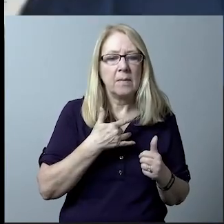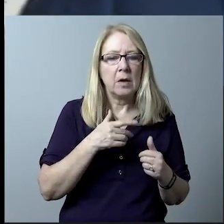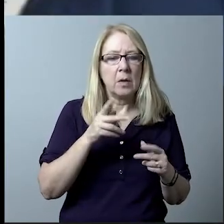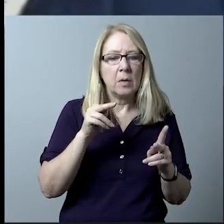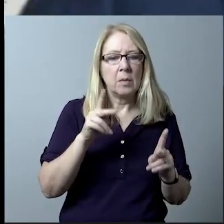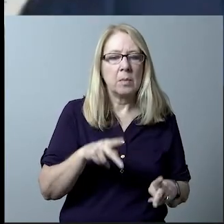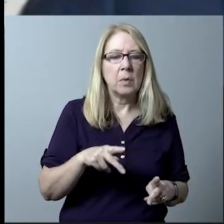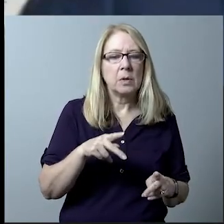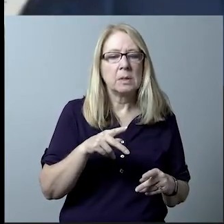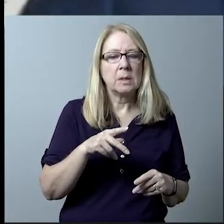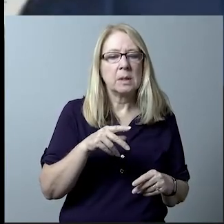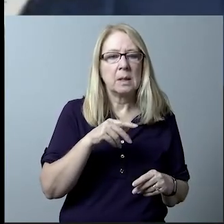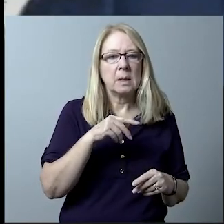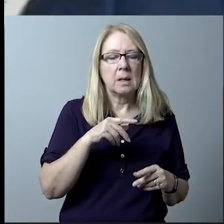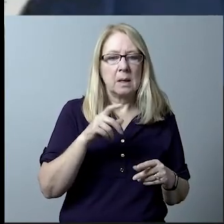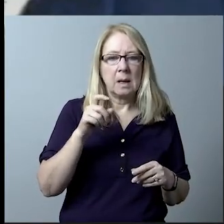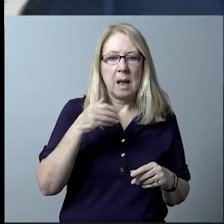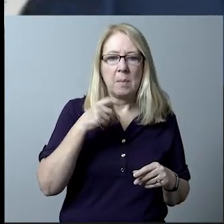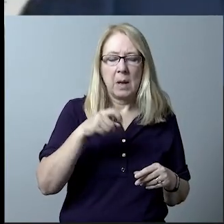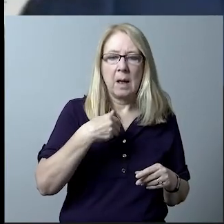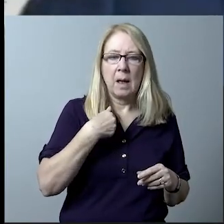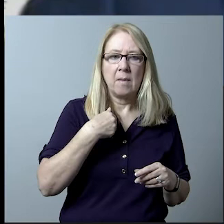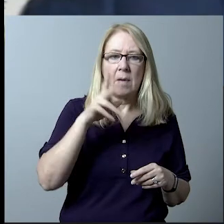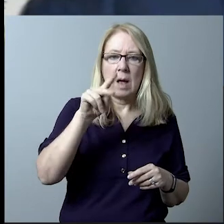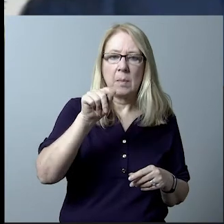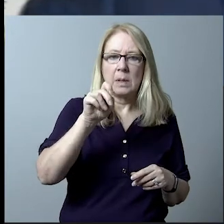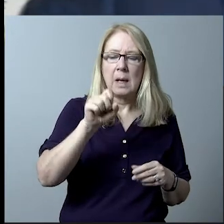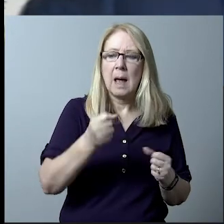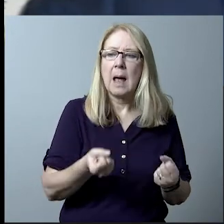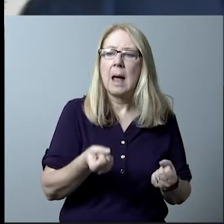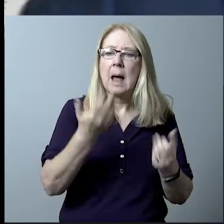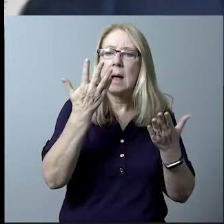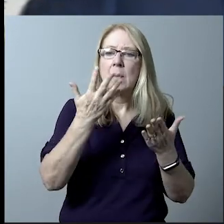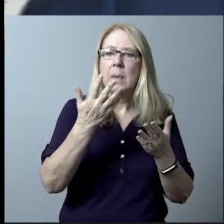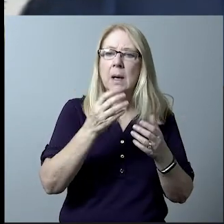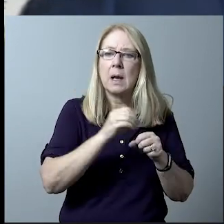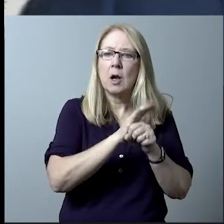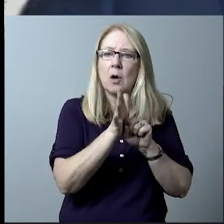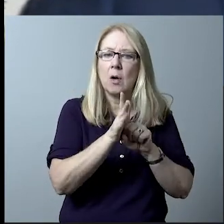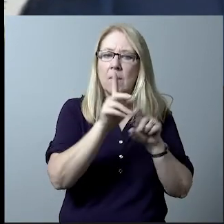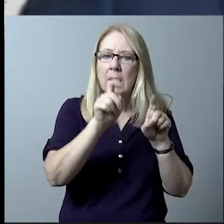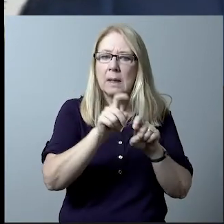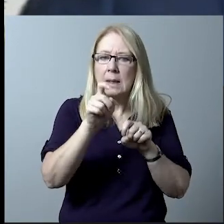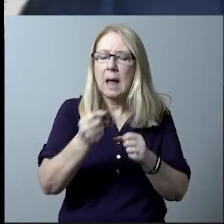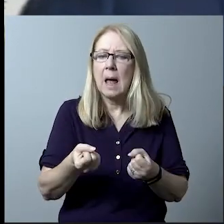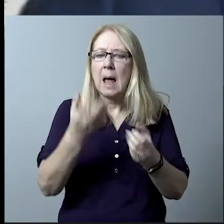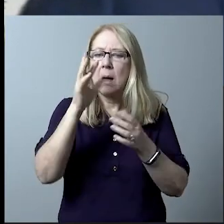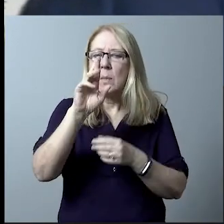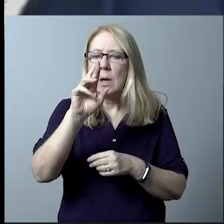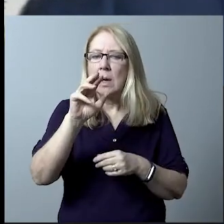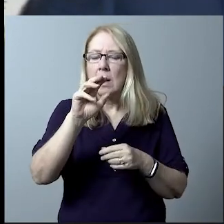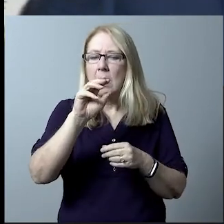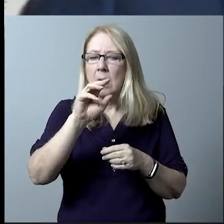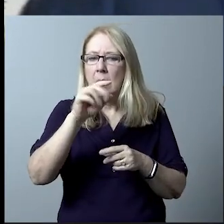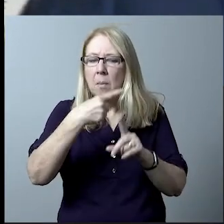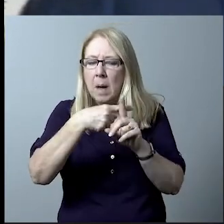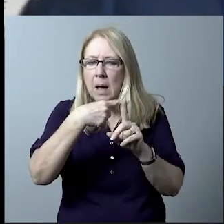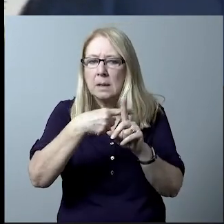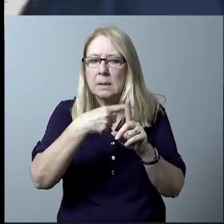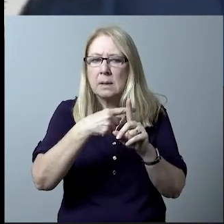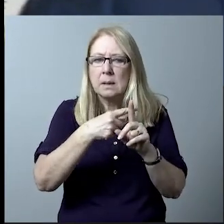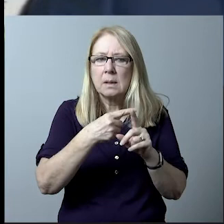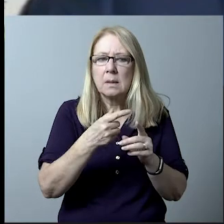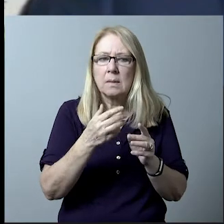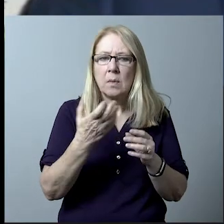don't feel, the person asking the question doesn't feel there were frequent updates to faculty, staff, and students about the number of COVID tests, the positive rates,